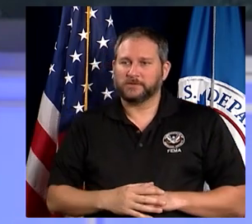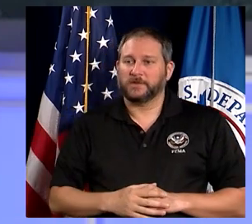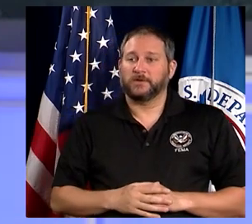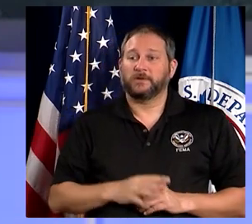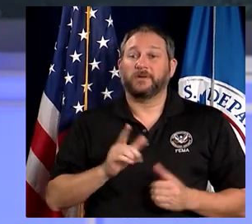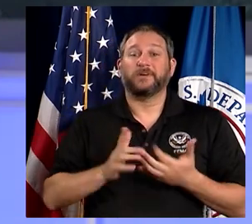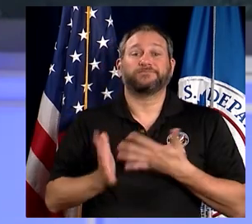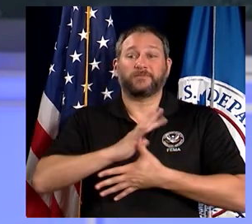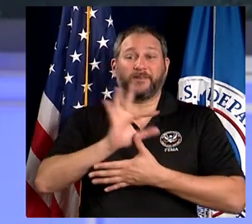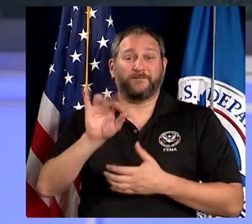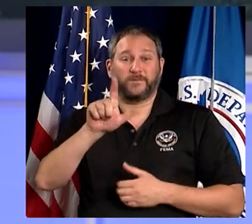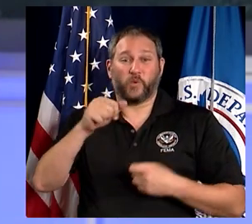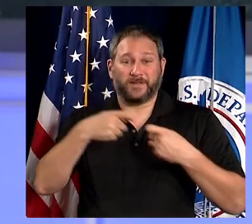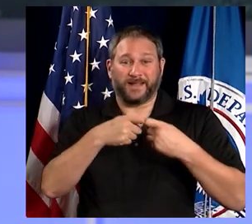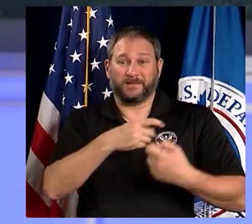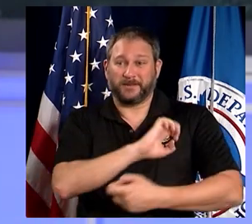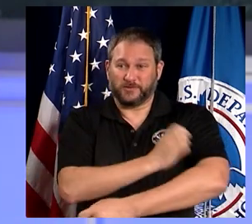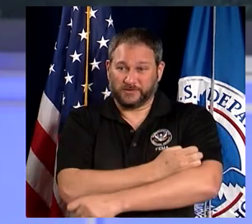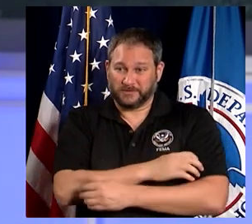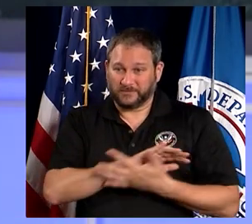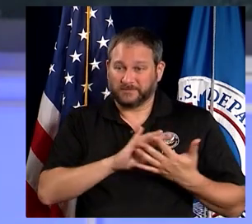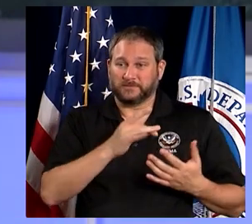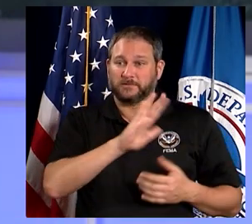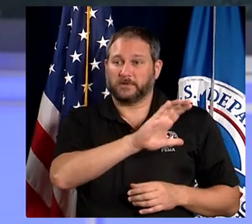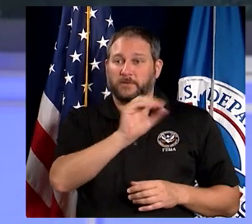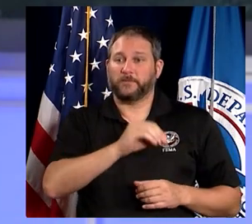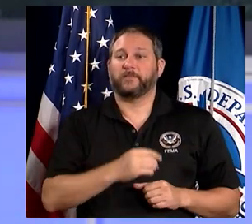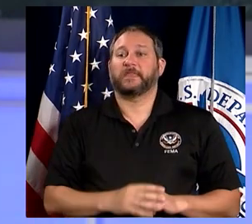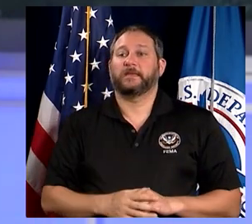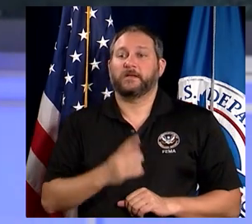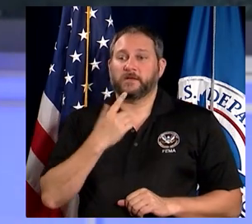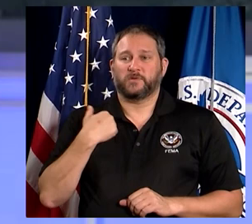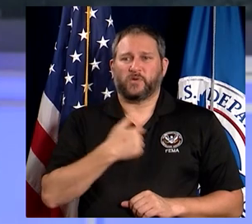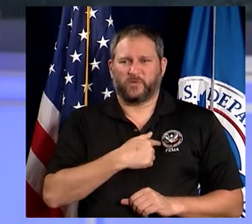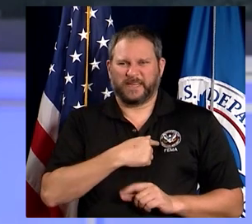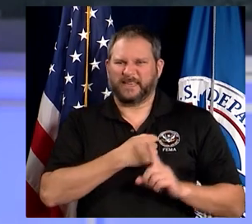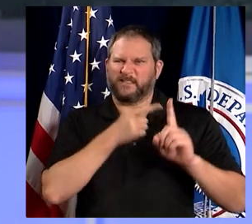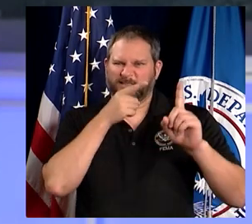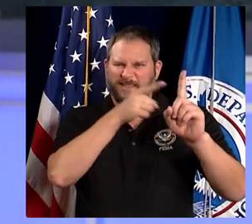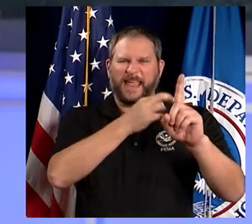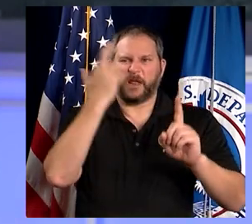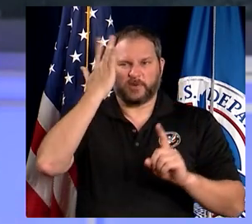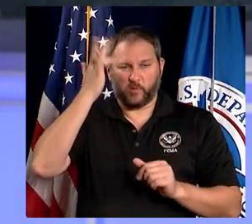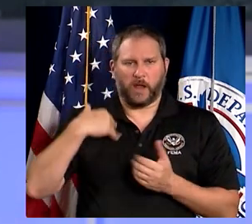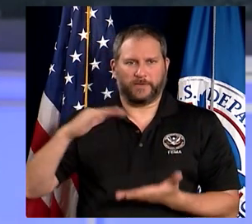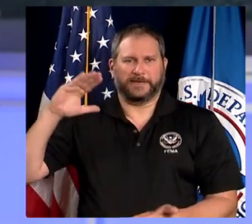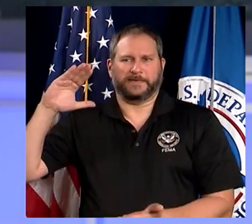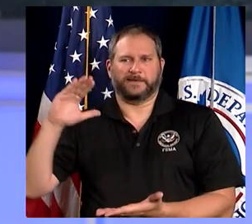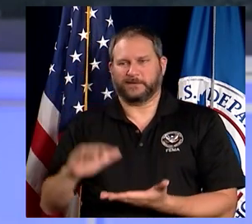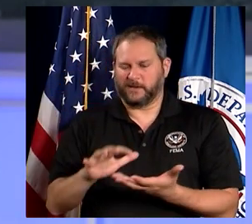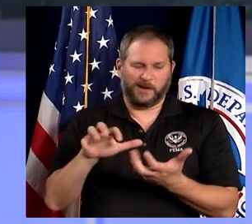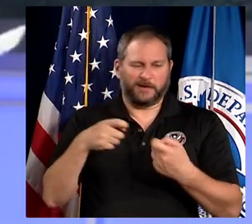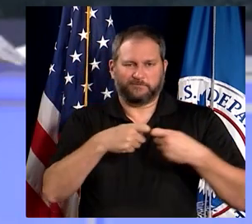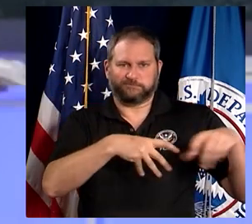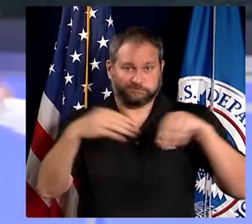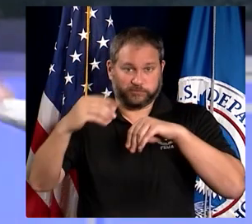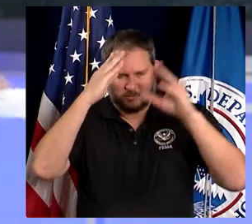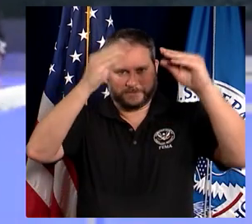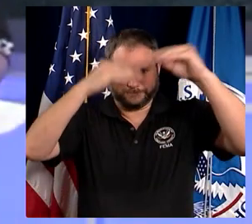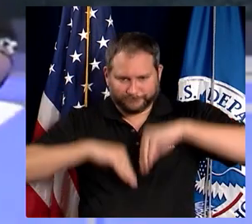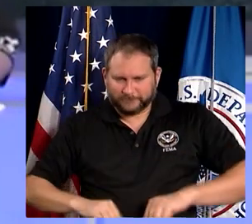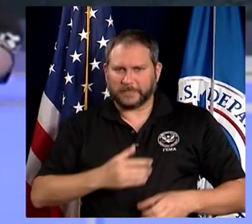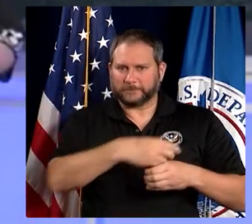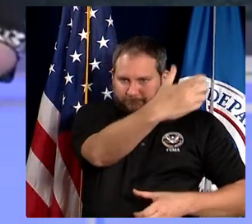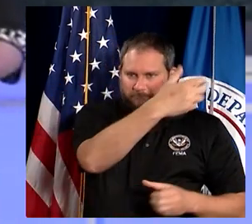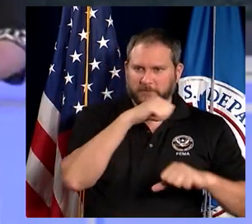kinds of activities with its reduced power outages during Hurricane Dorian. Technology is also helping utilities